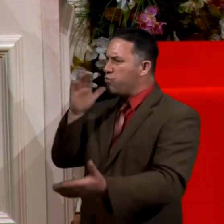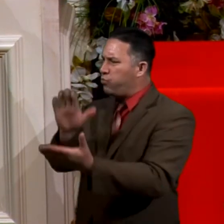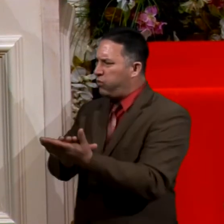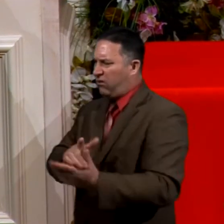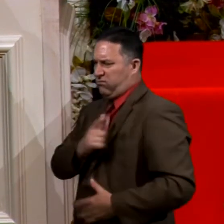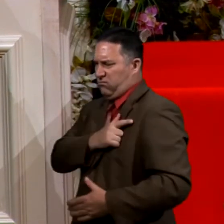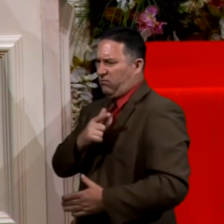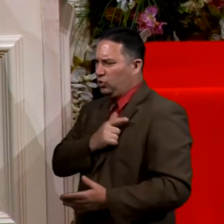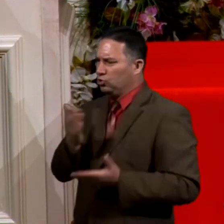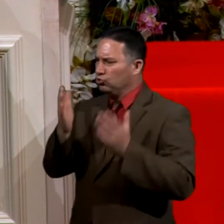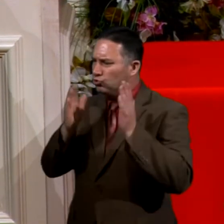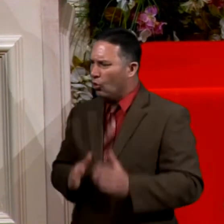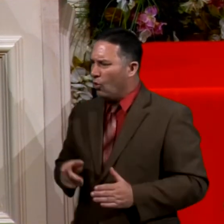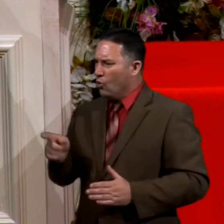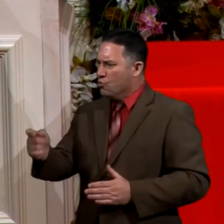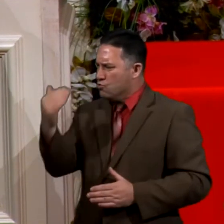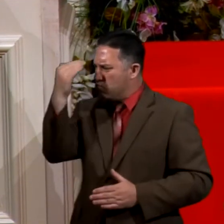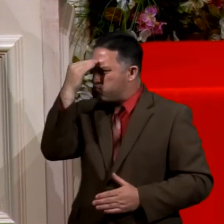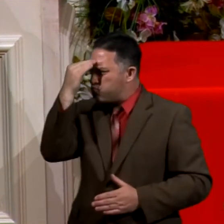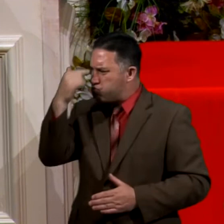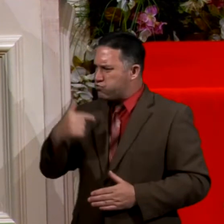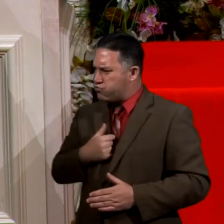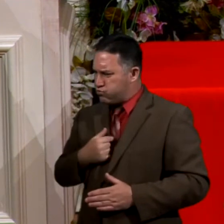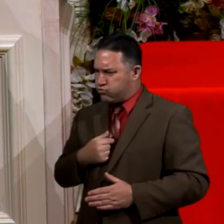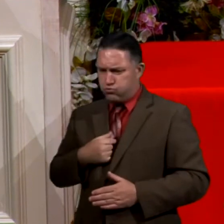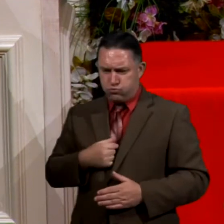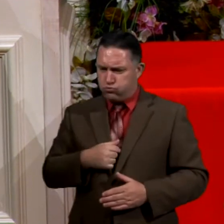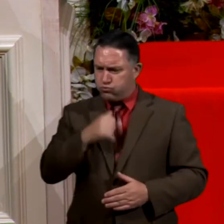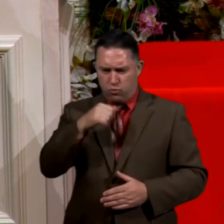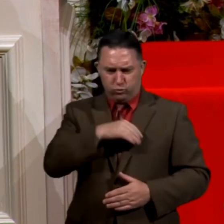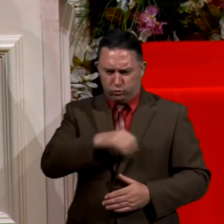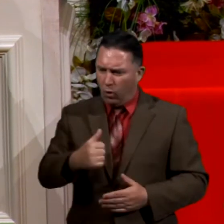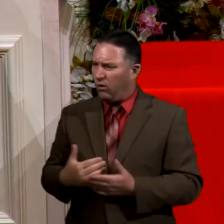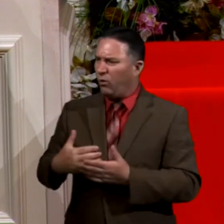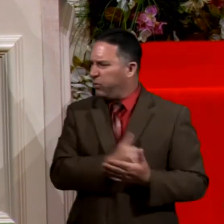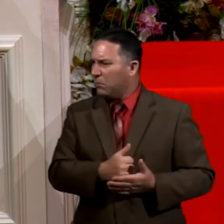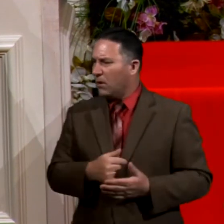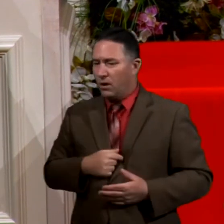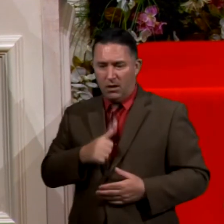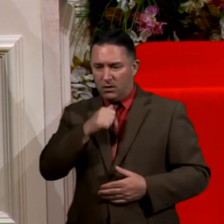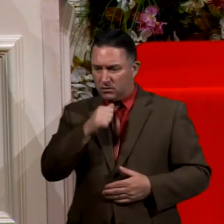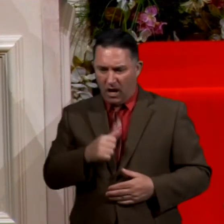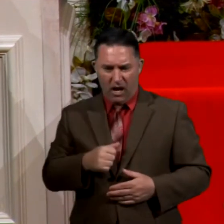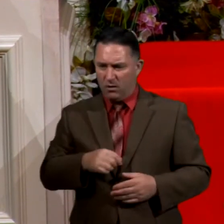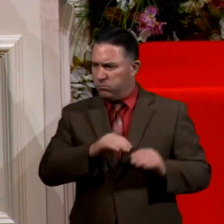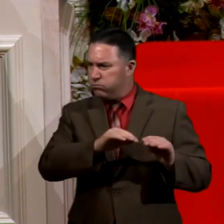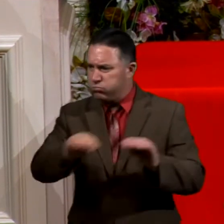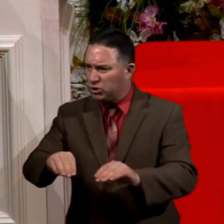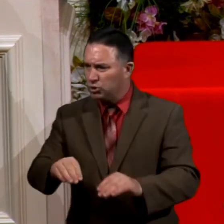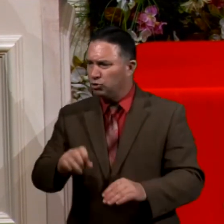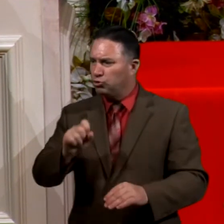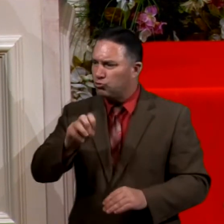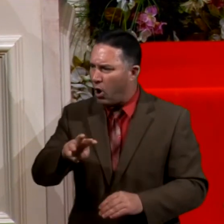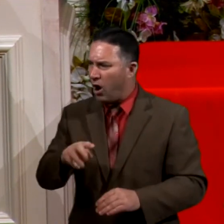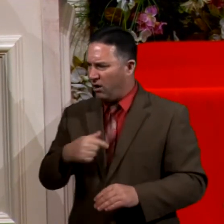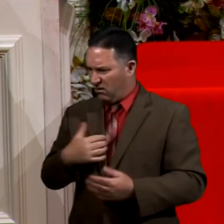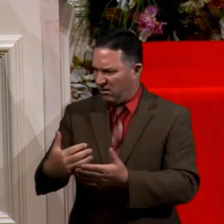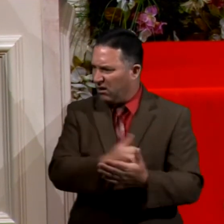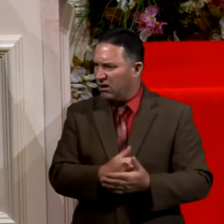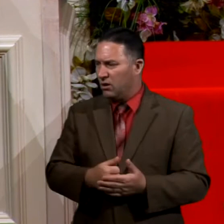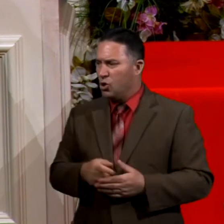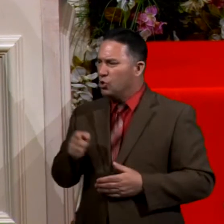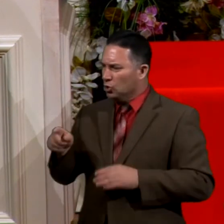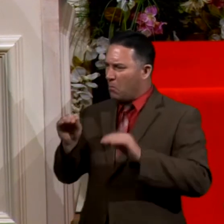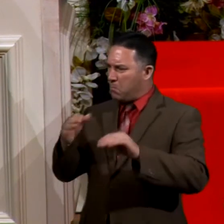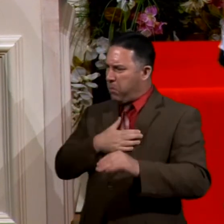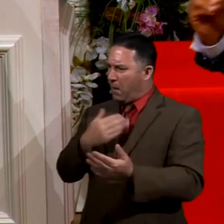wicked and slothful servant, thou knewest that I reap where I sowed not, and gather where I have not strawed. Thou oughtest therefore to have put